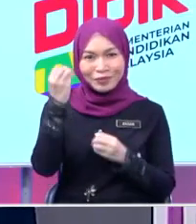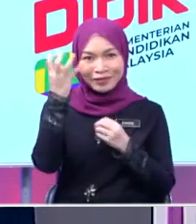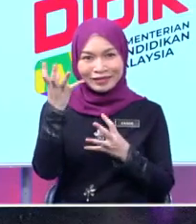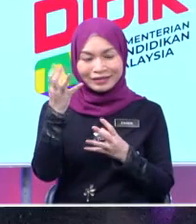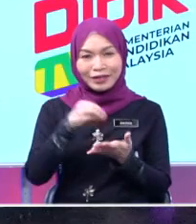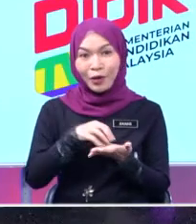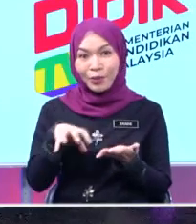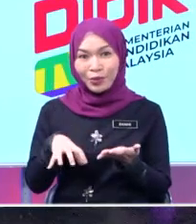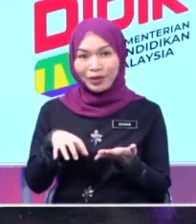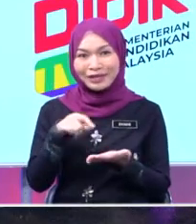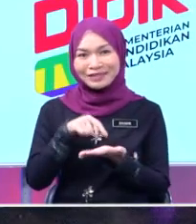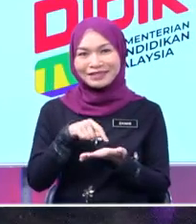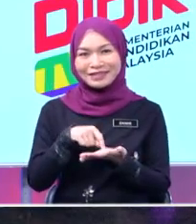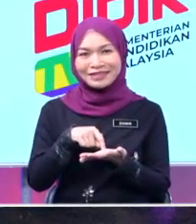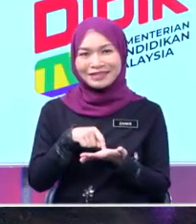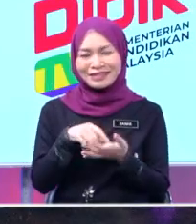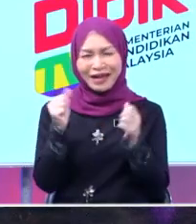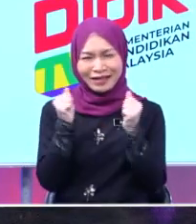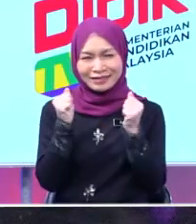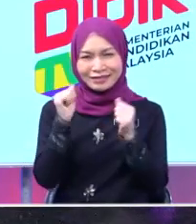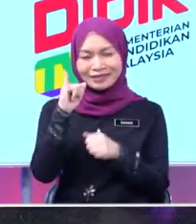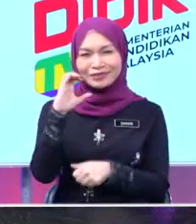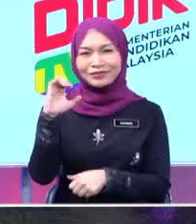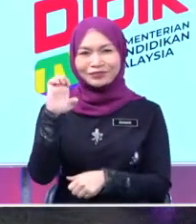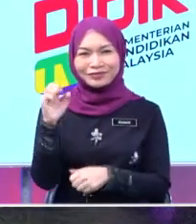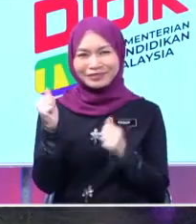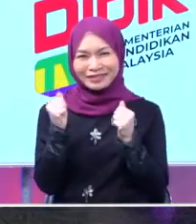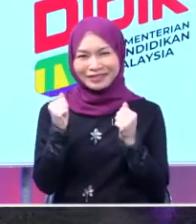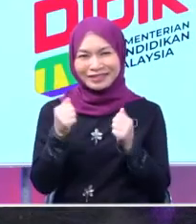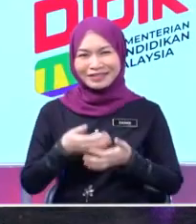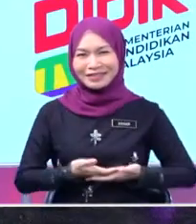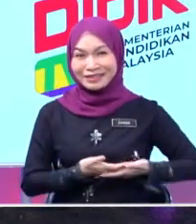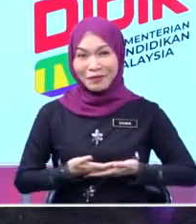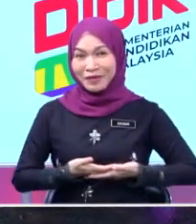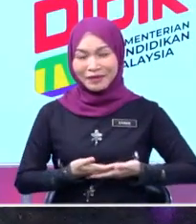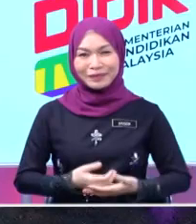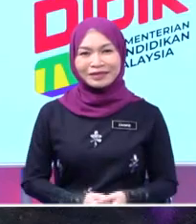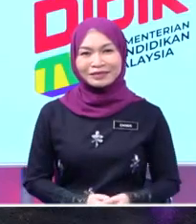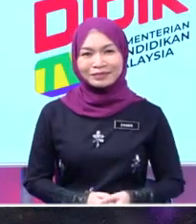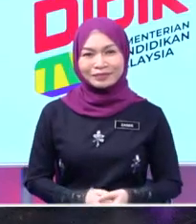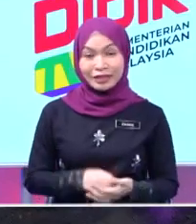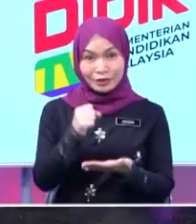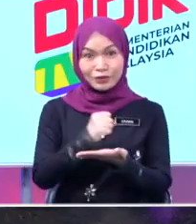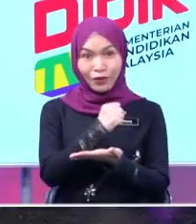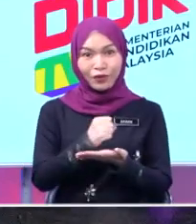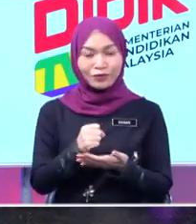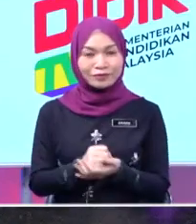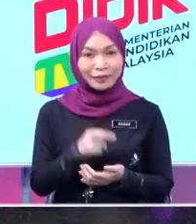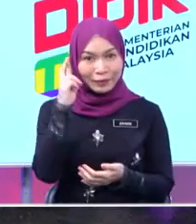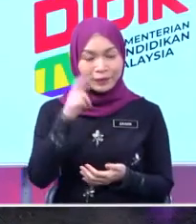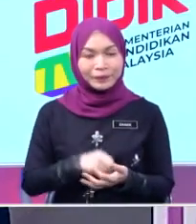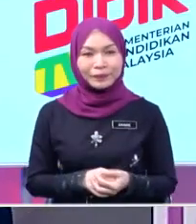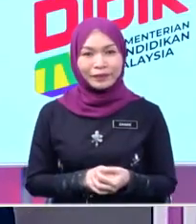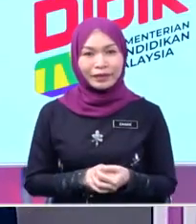just ice, ice baby. Ice, You remember that old song? Yeah, ice, ice baby. Yes, that's But what correct. does that mean, teacher? Okay, I